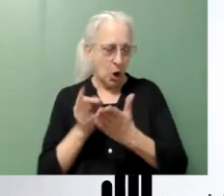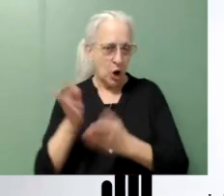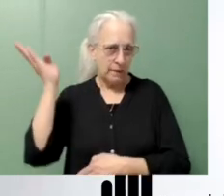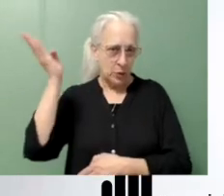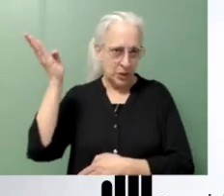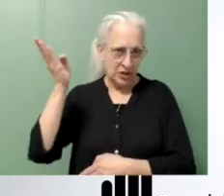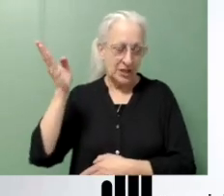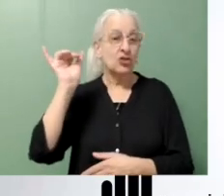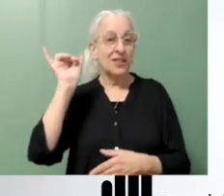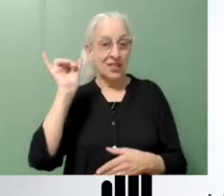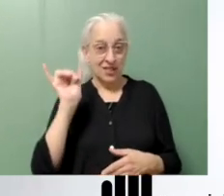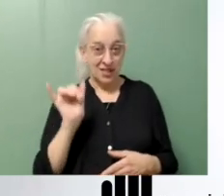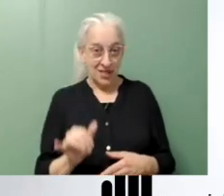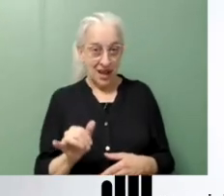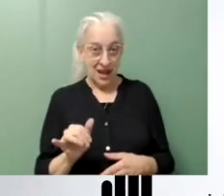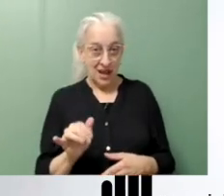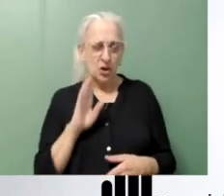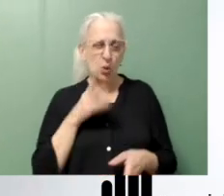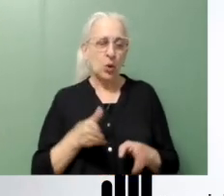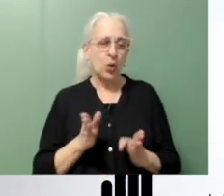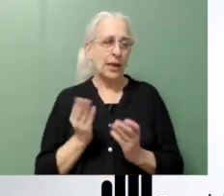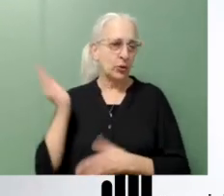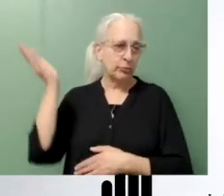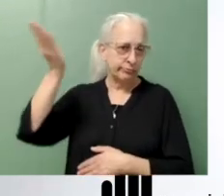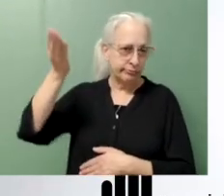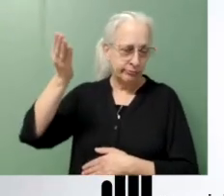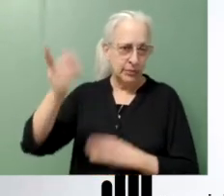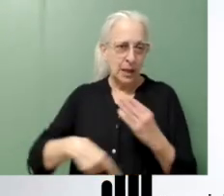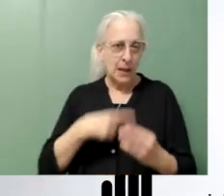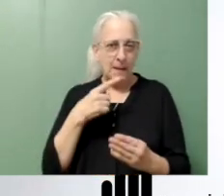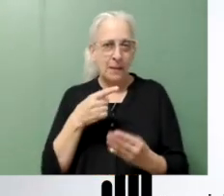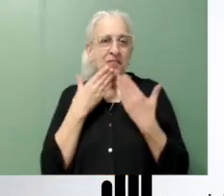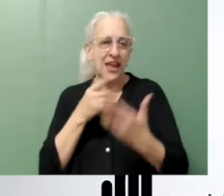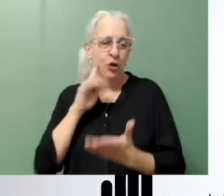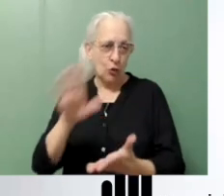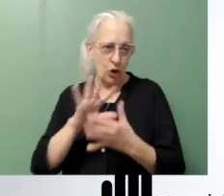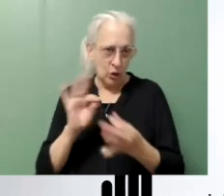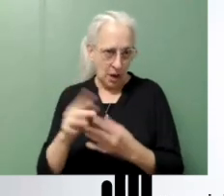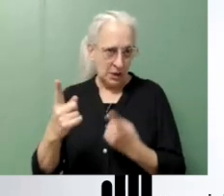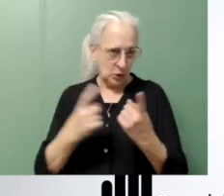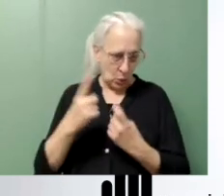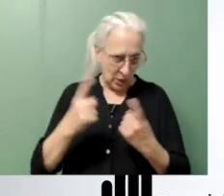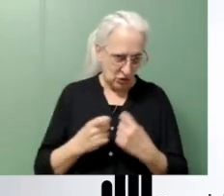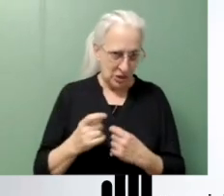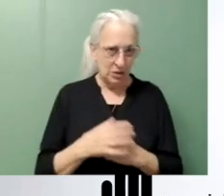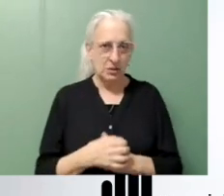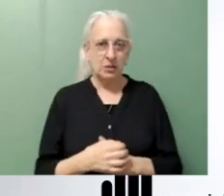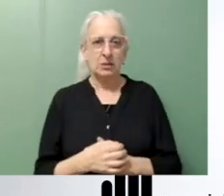actually, well, I'll let her present her topic. But thank you for your comments and questions on